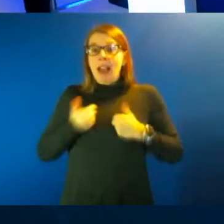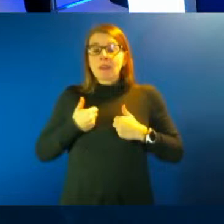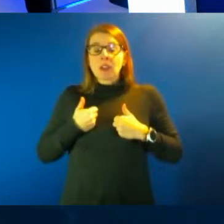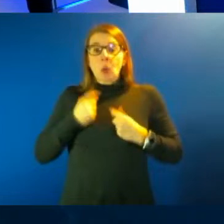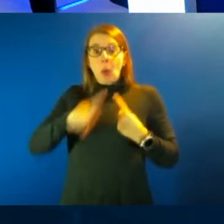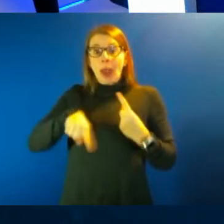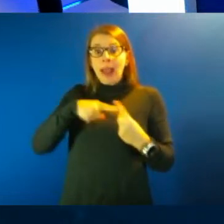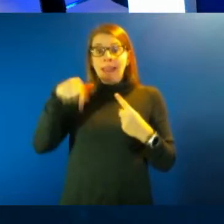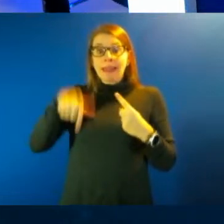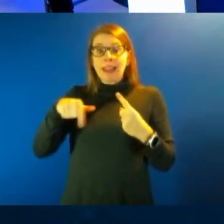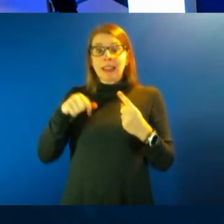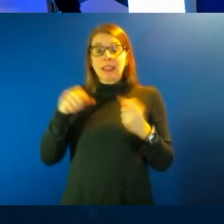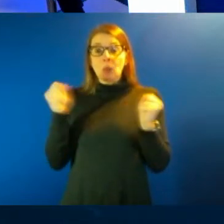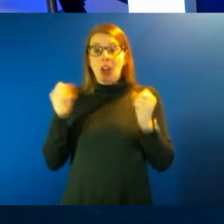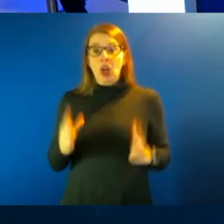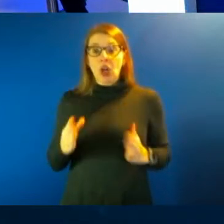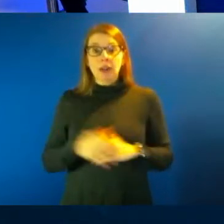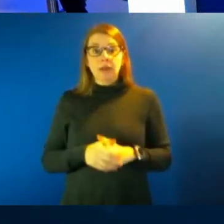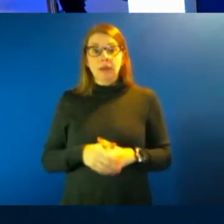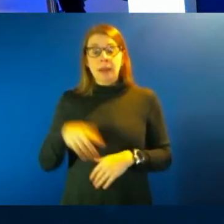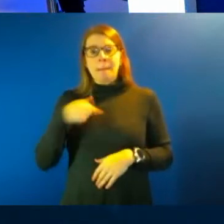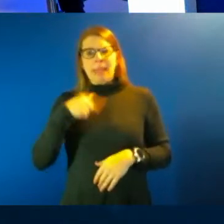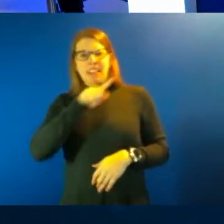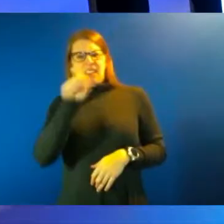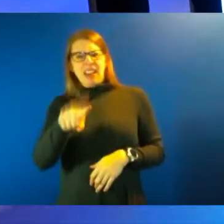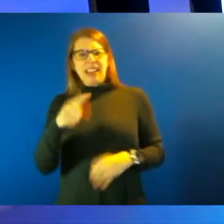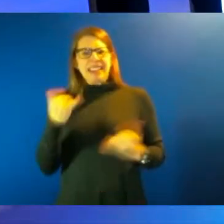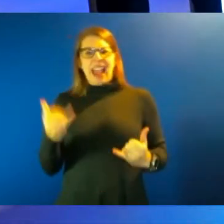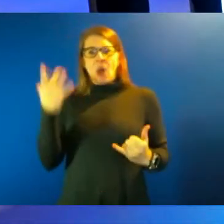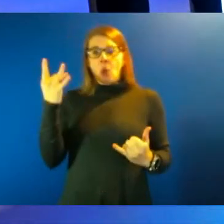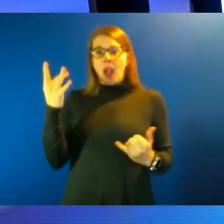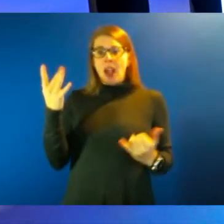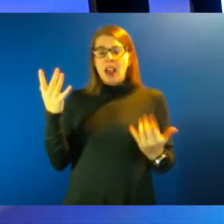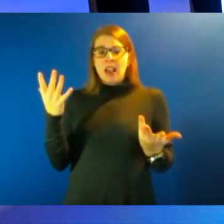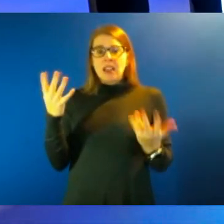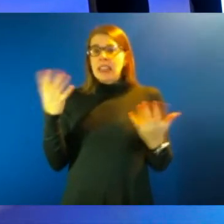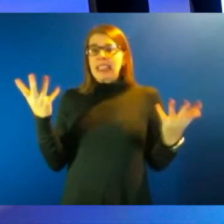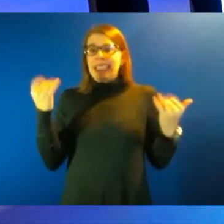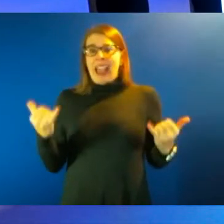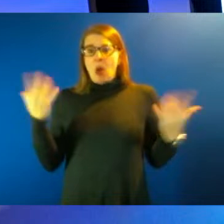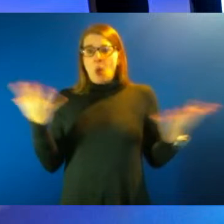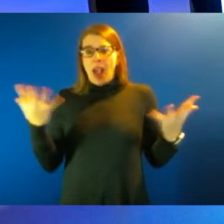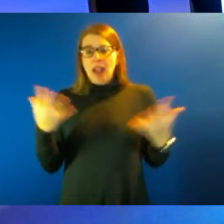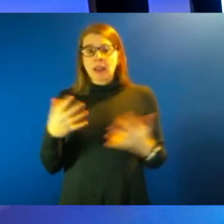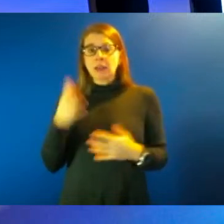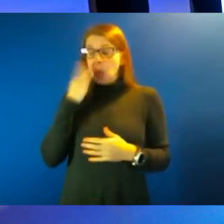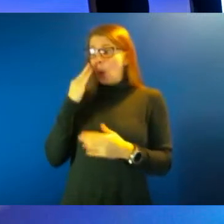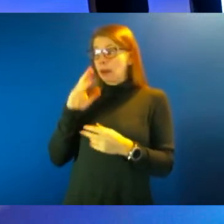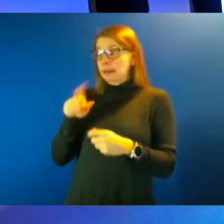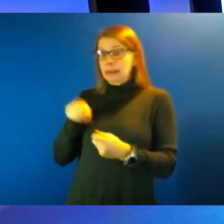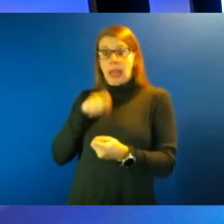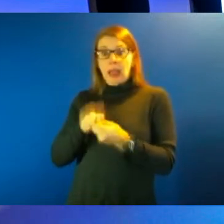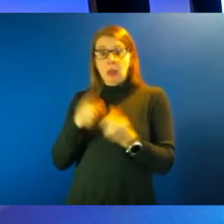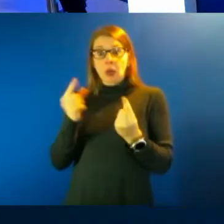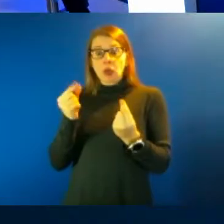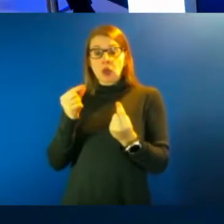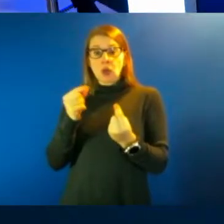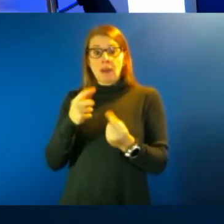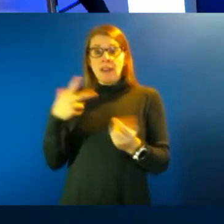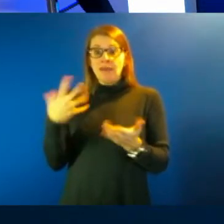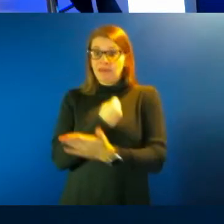question, now what? That's Well, where I no, we look know at you exactly. guys. No, we know what to do. We know what exactly to do. A, you got to get people vaccinated. B, you got to wear a mask.